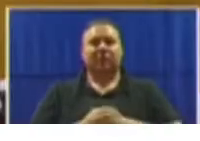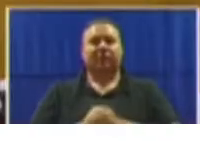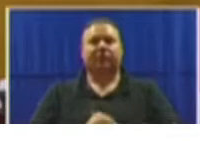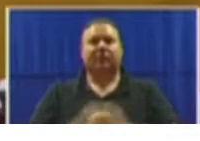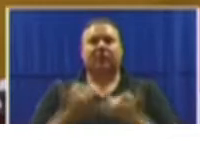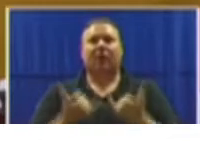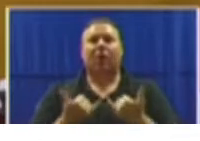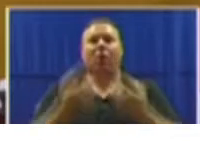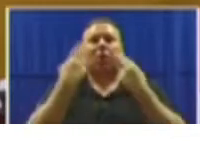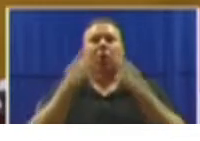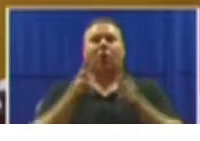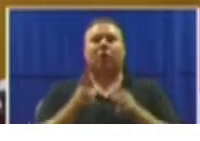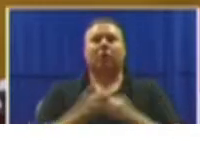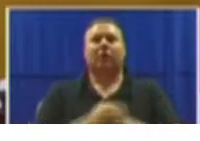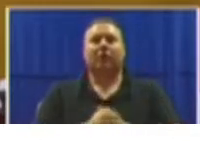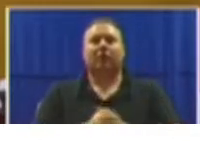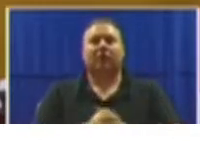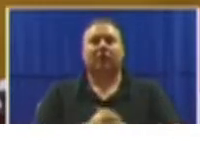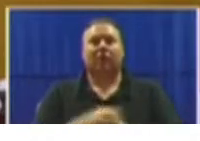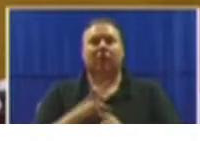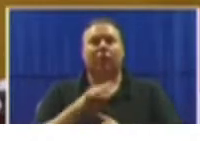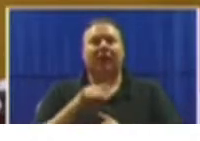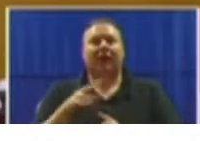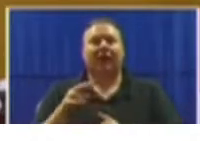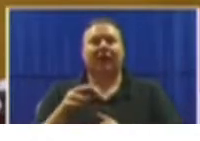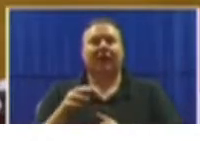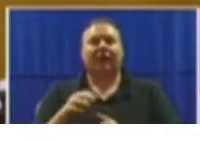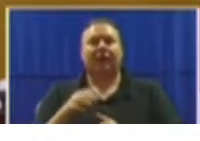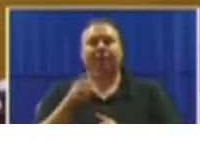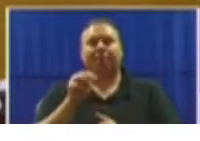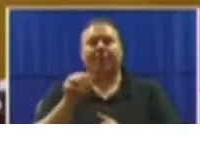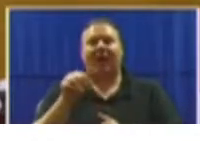Honourable Willie Madisha.